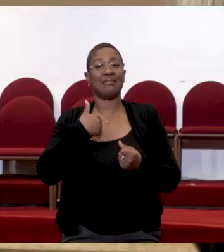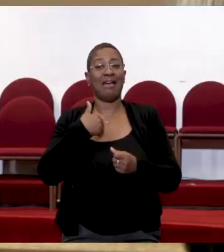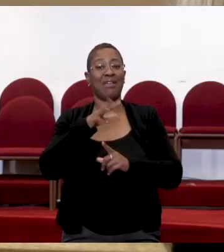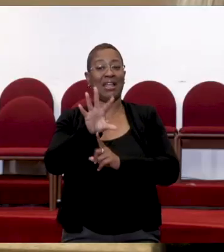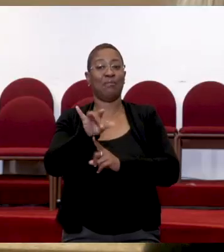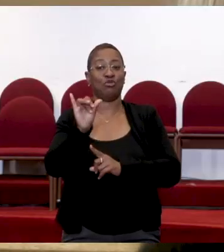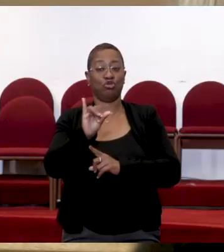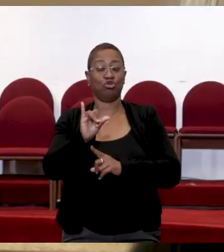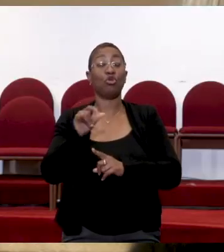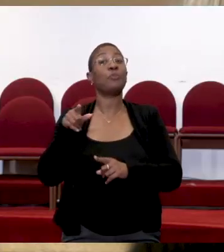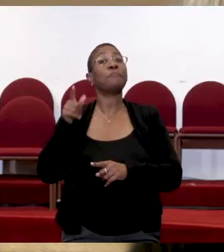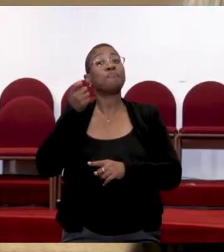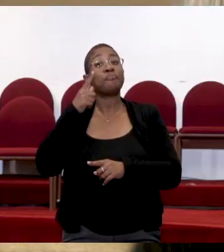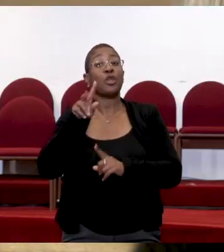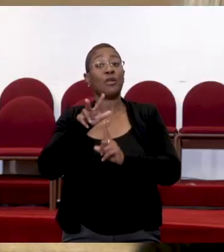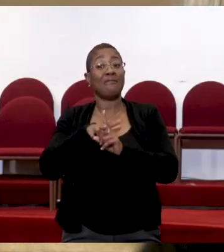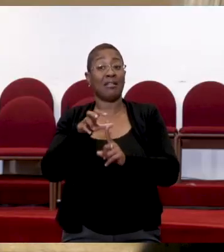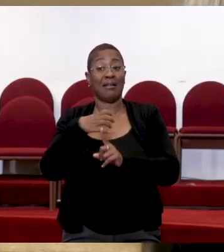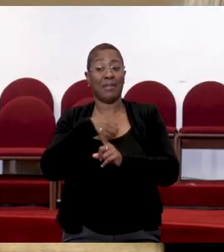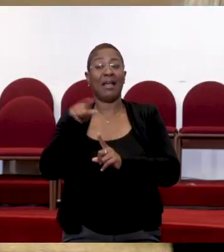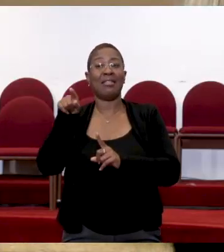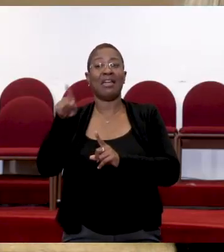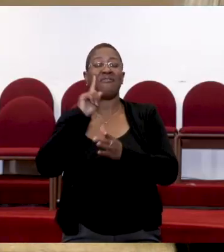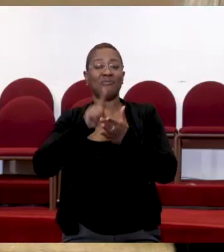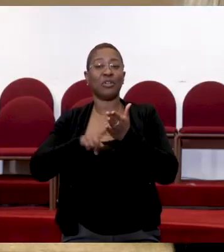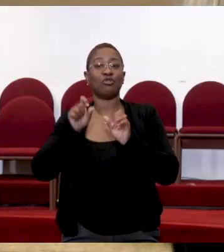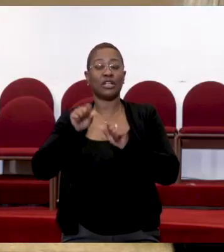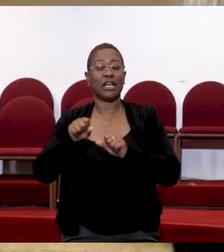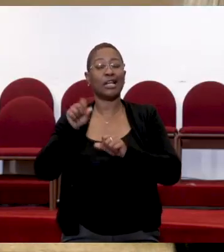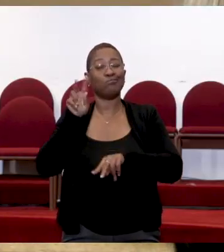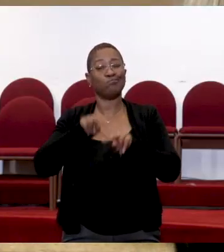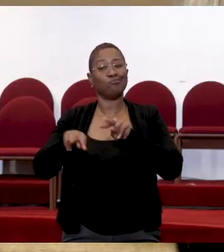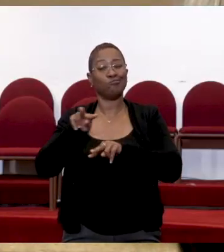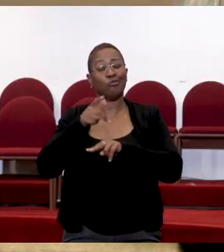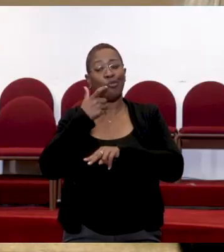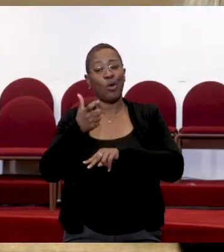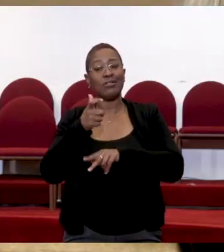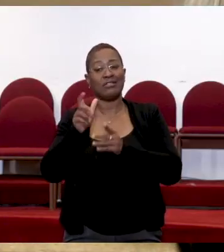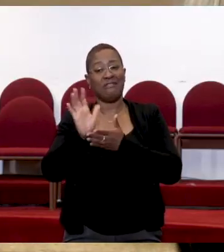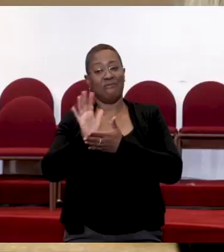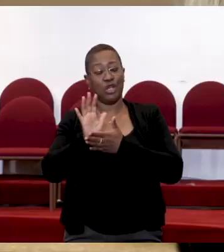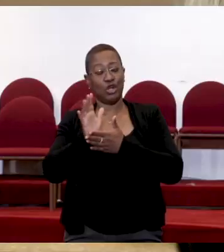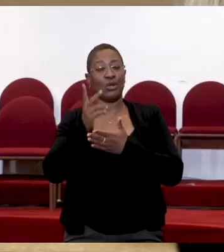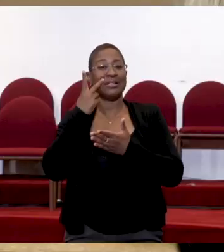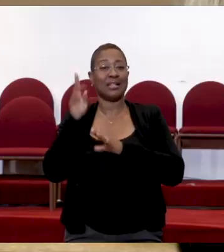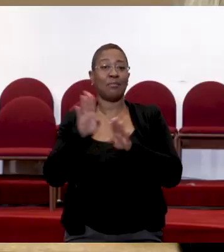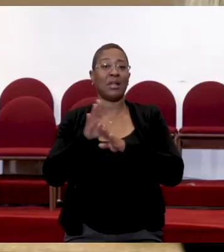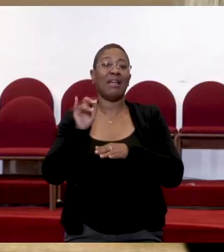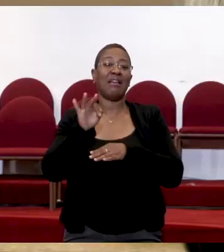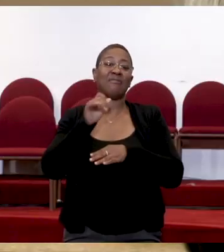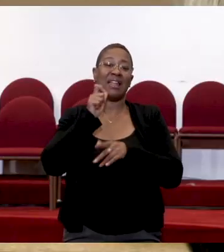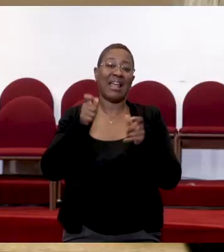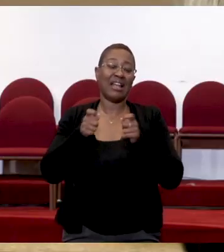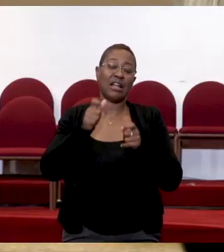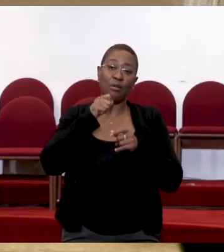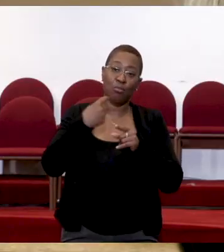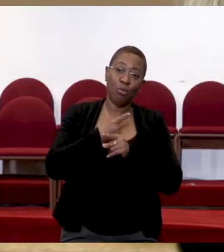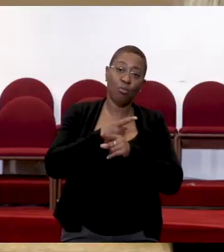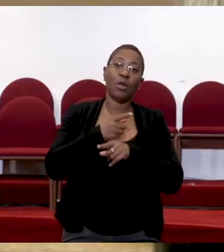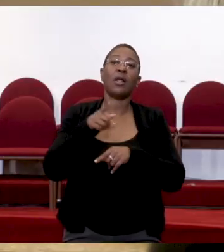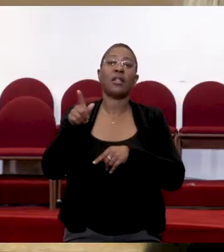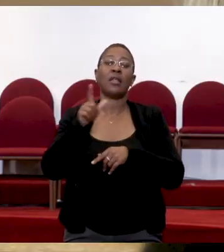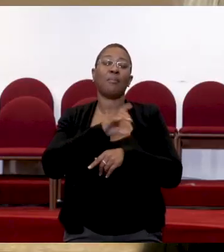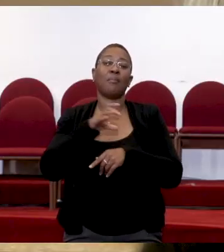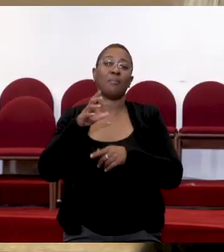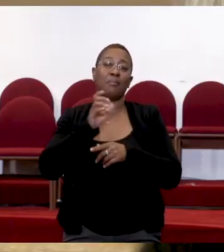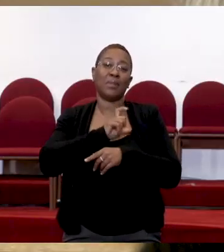them to review exactly what the behavior was and what they did. If they acted inappropriately, the police commission will